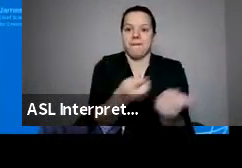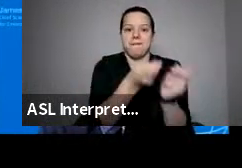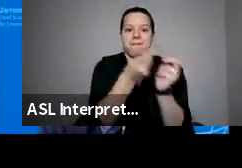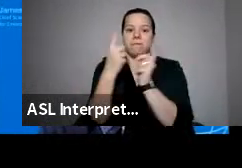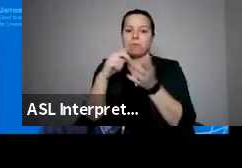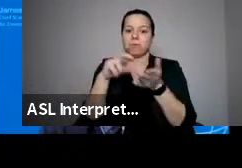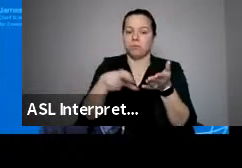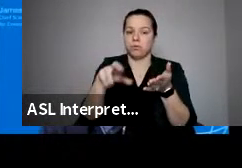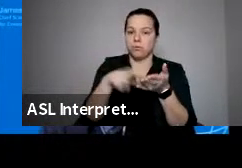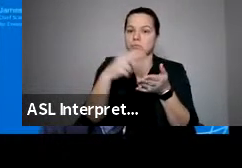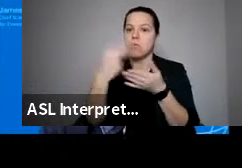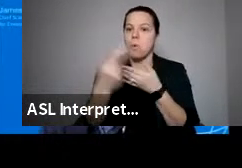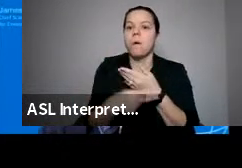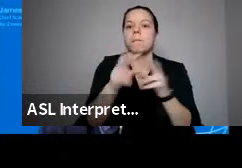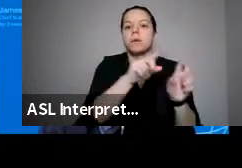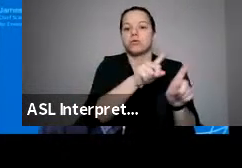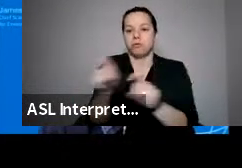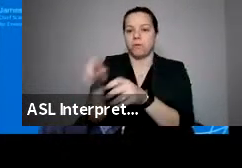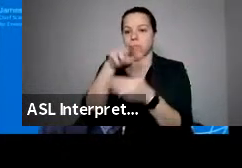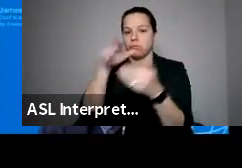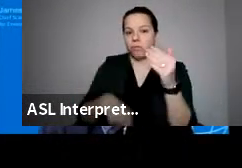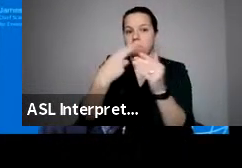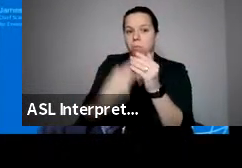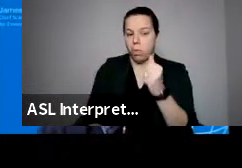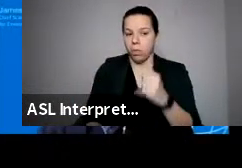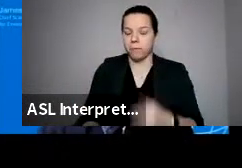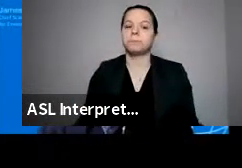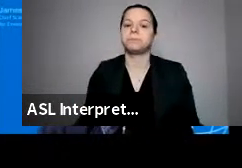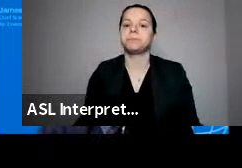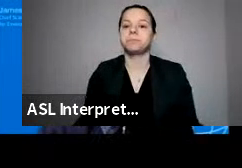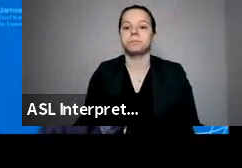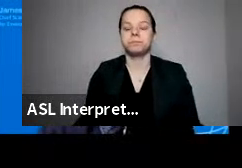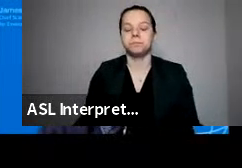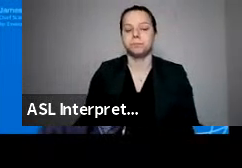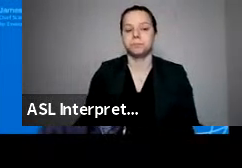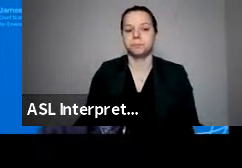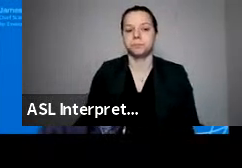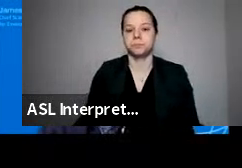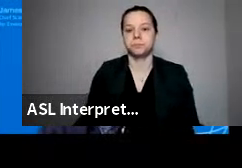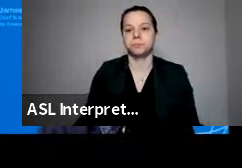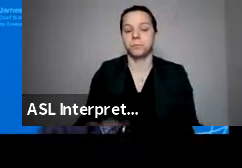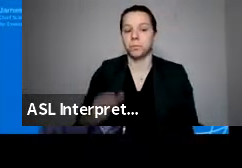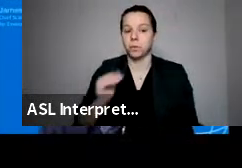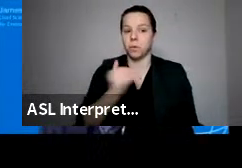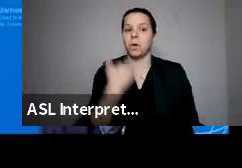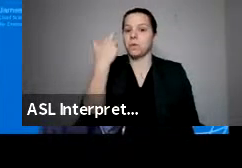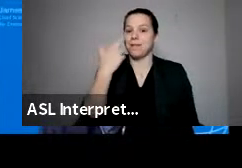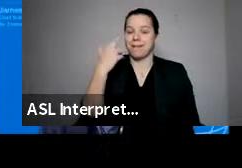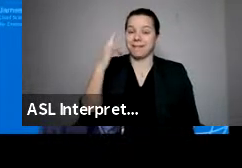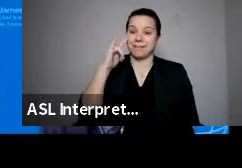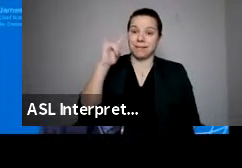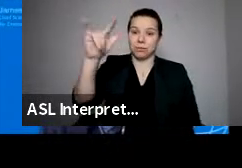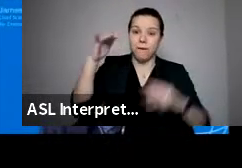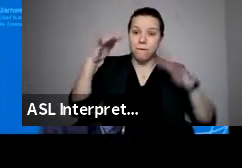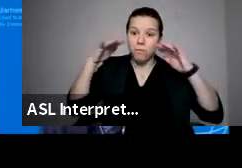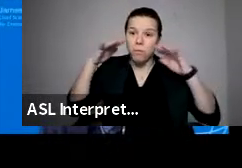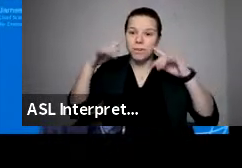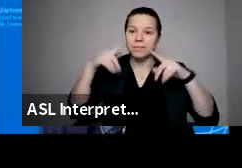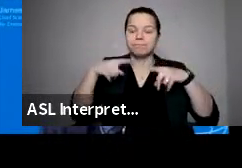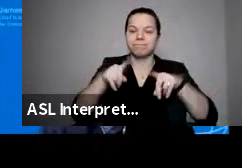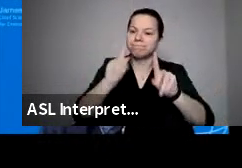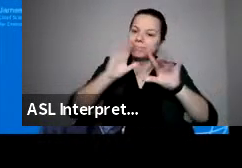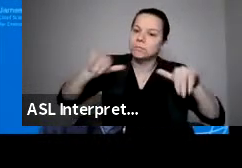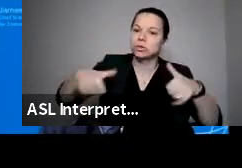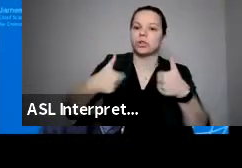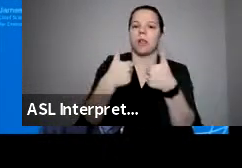survey results within the Federal Register notice. We recognize that aircraft noise continues to be a challenge, and